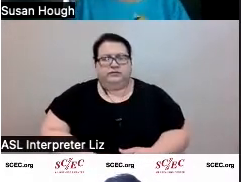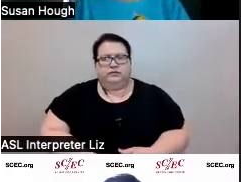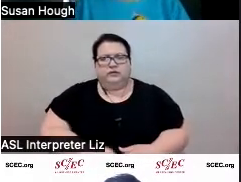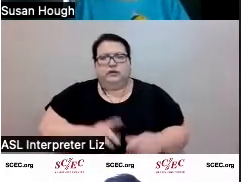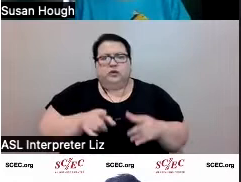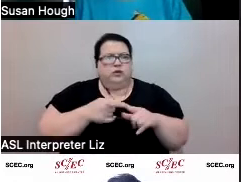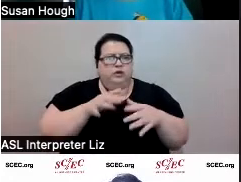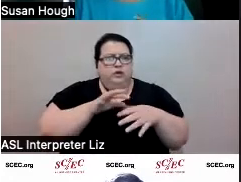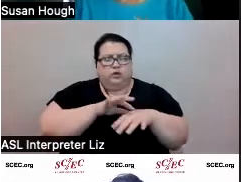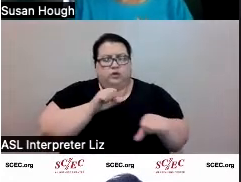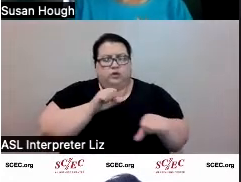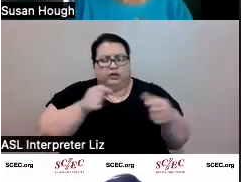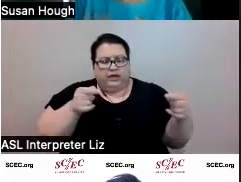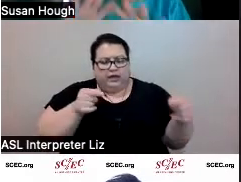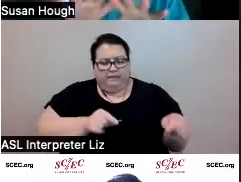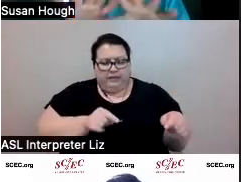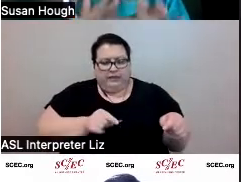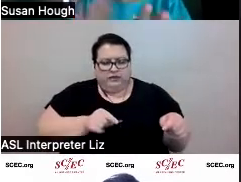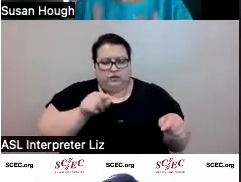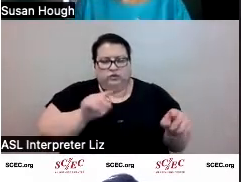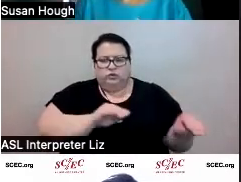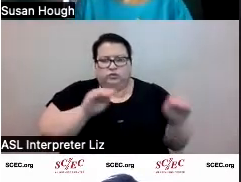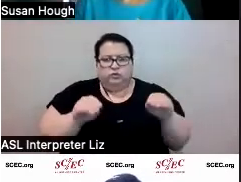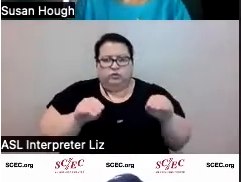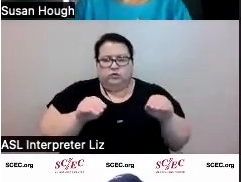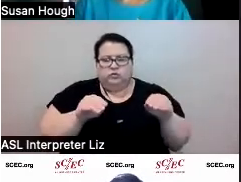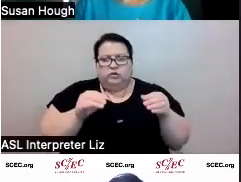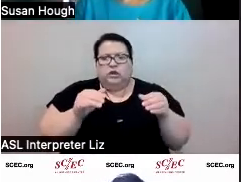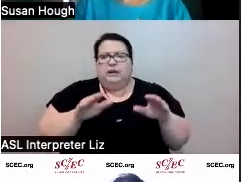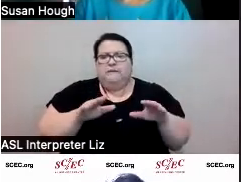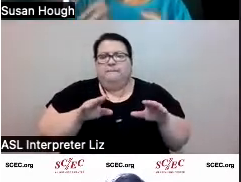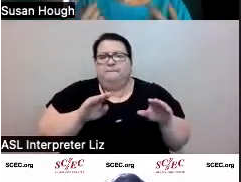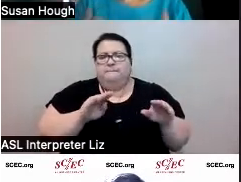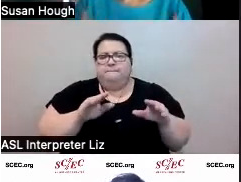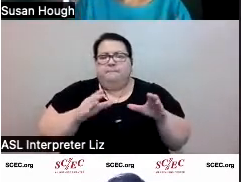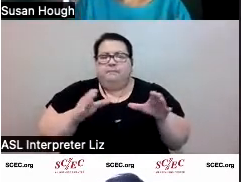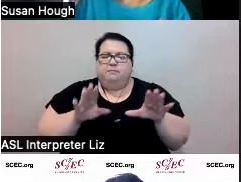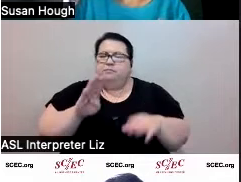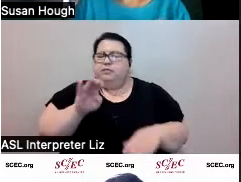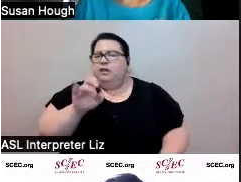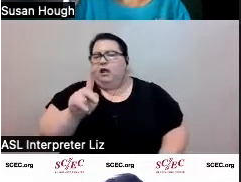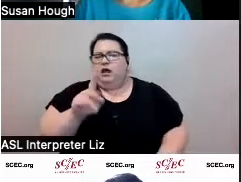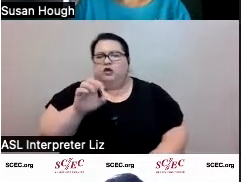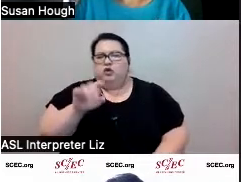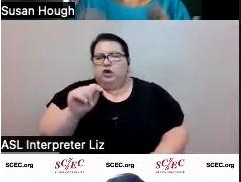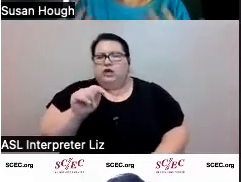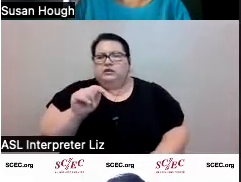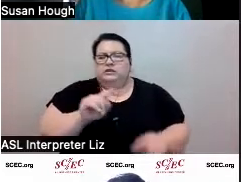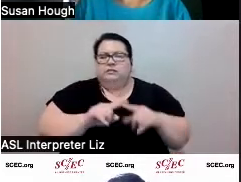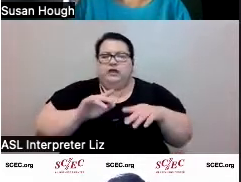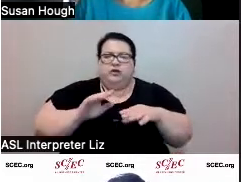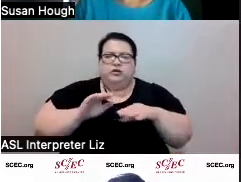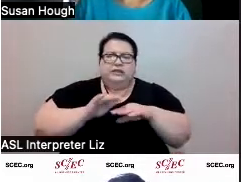an earthquake happens, you move blocks of crust around, but you also send powerful waves into the crust, which